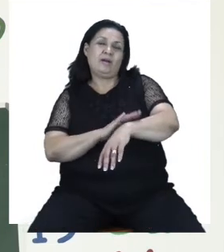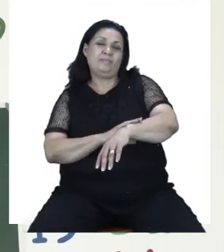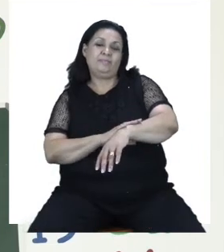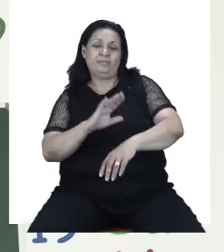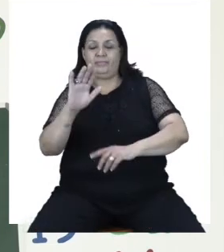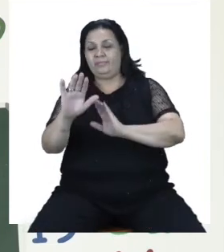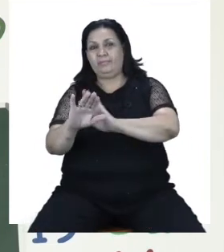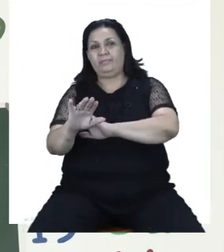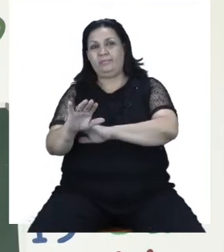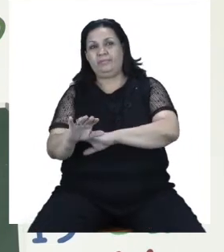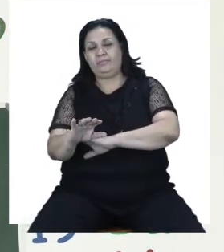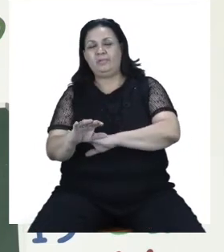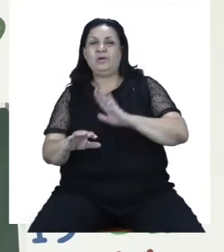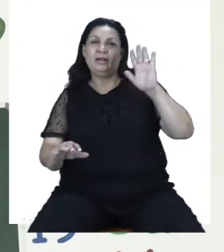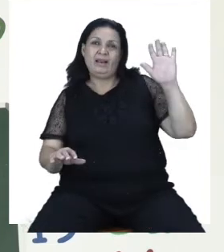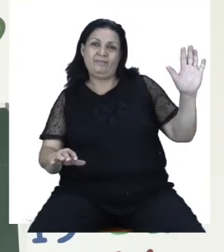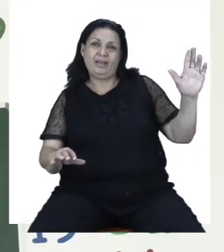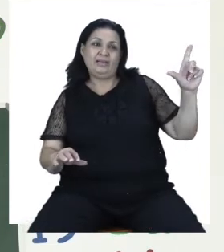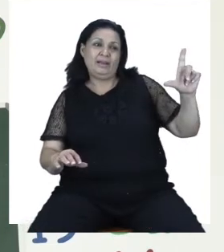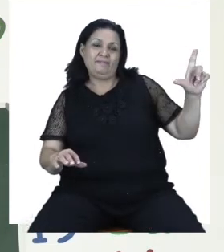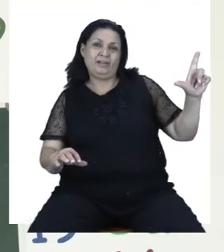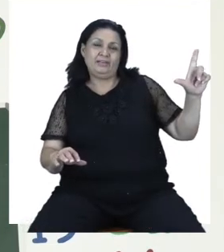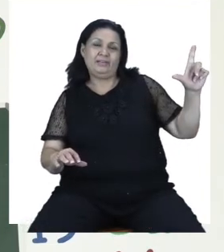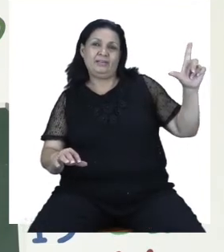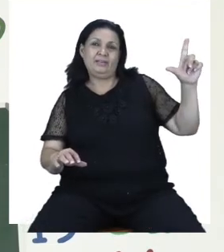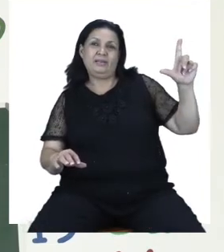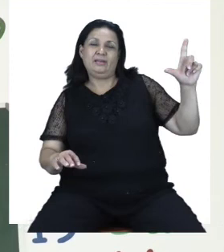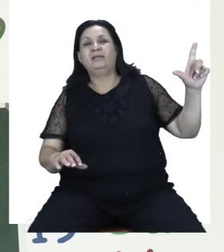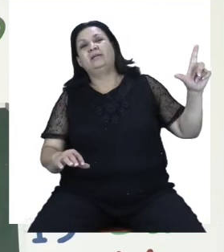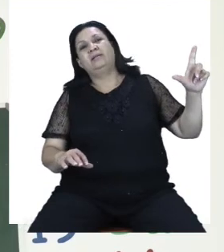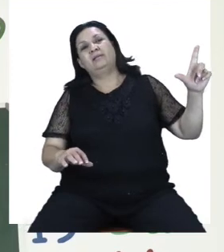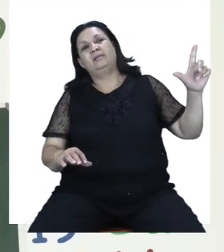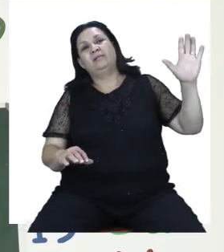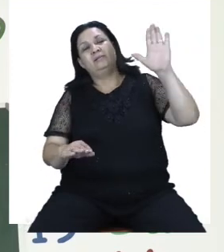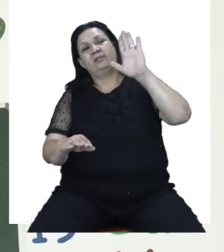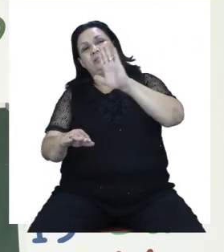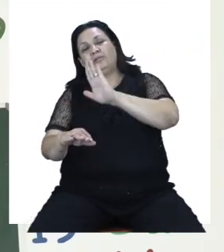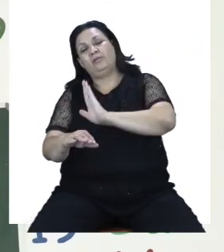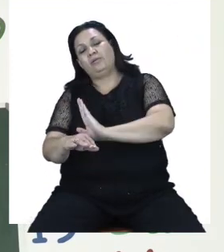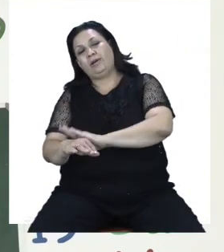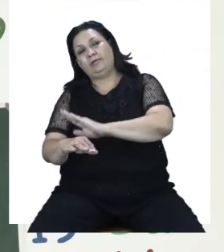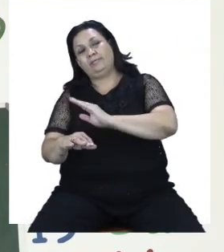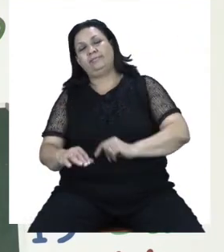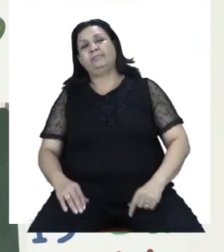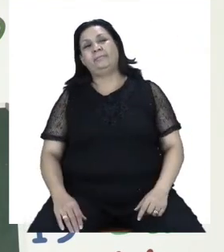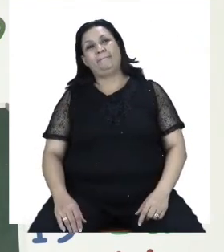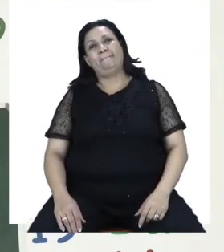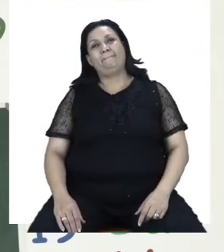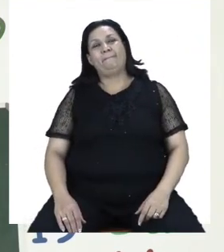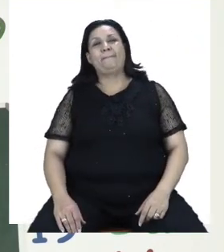arm with your left hand. So this is my left hand and we're going to touch our right